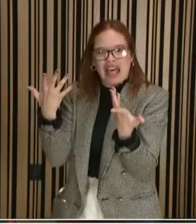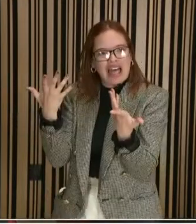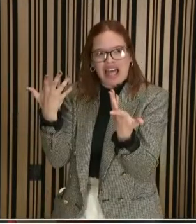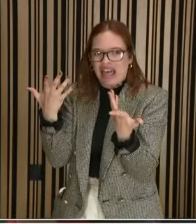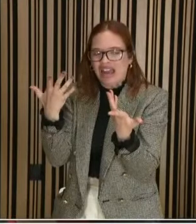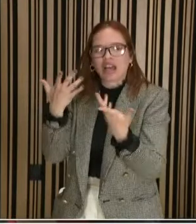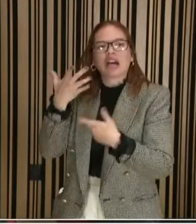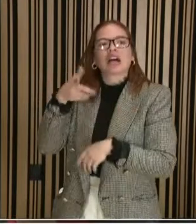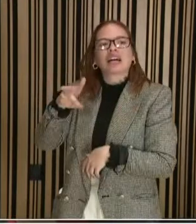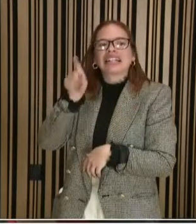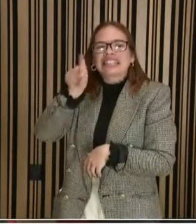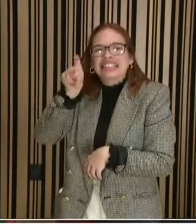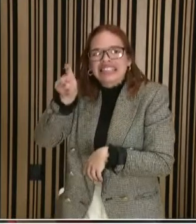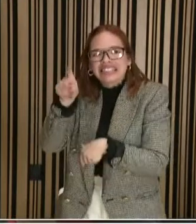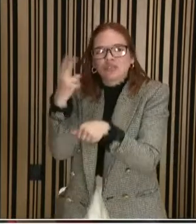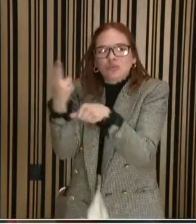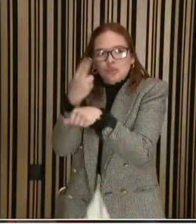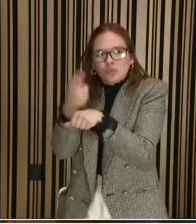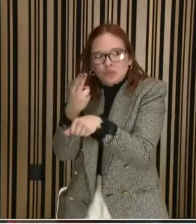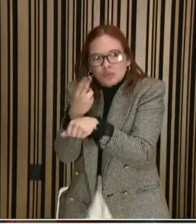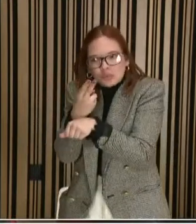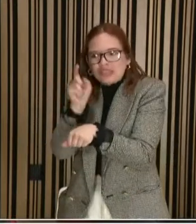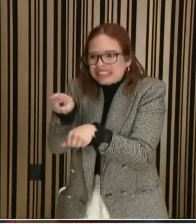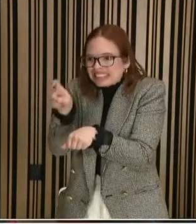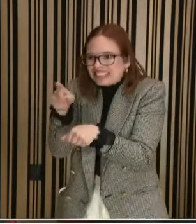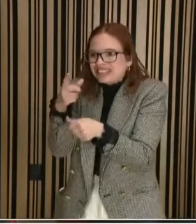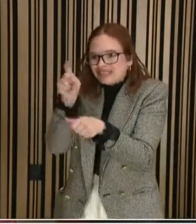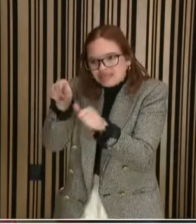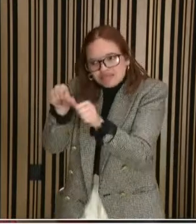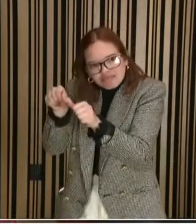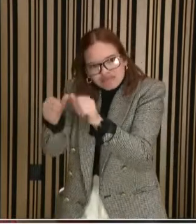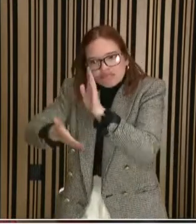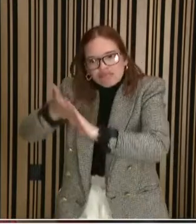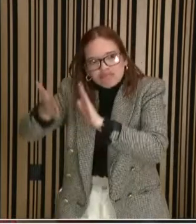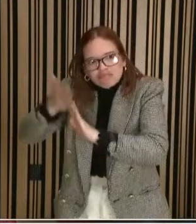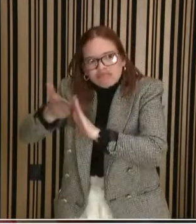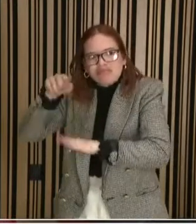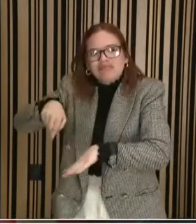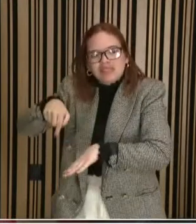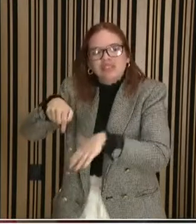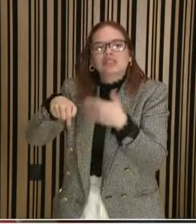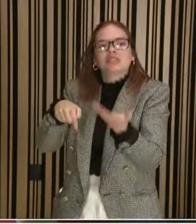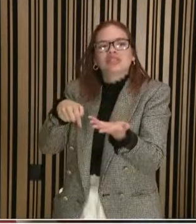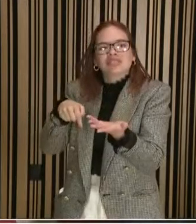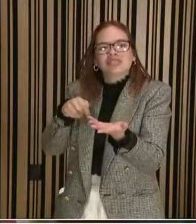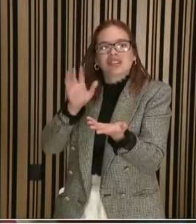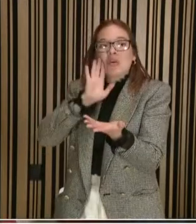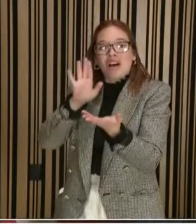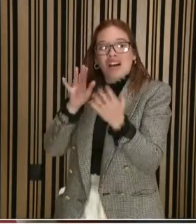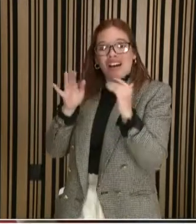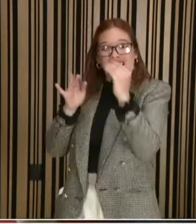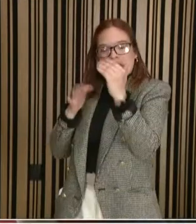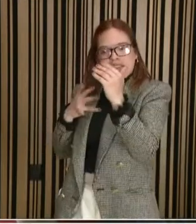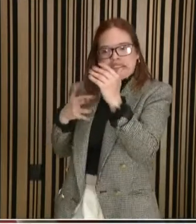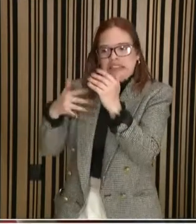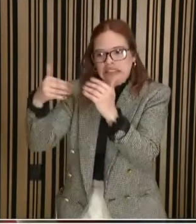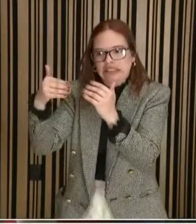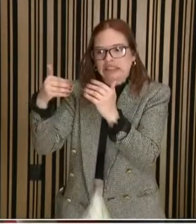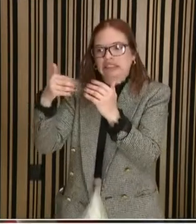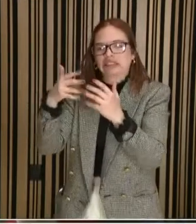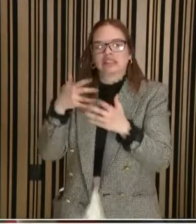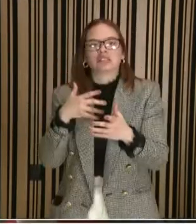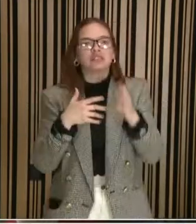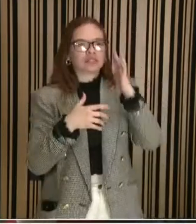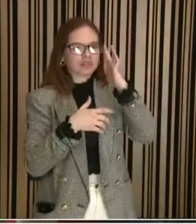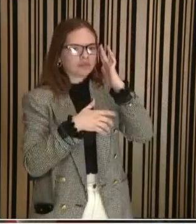is it you're losing faith that DFS will actually regain accreditation? No, I'm not losing faith, but